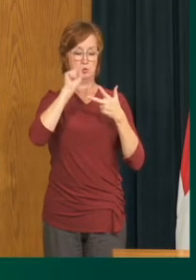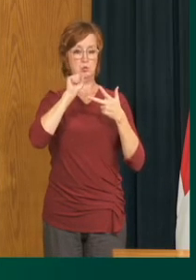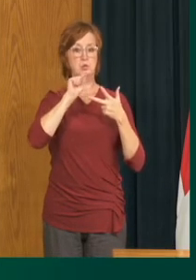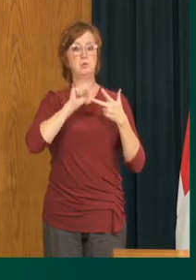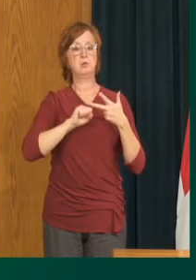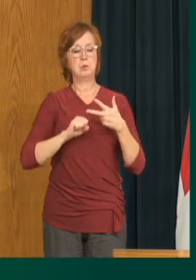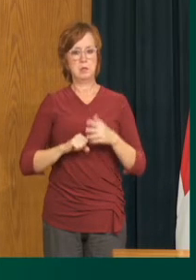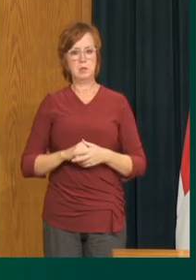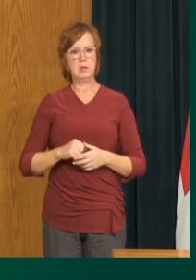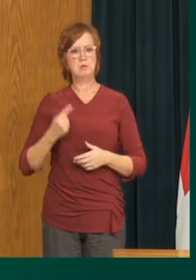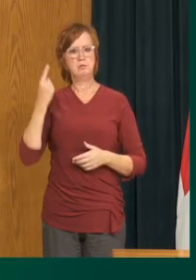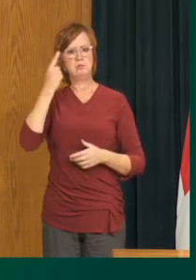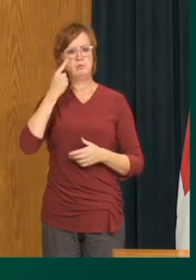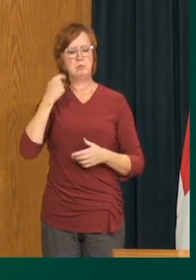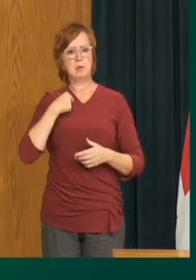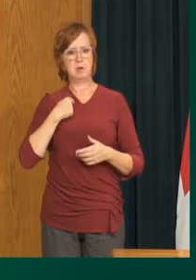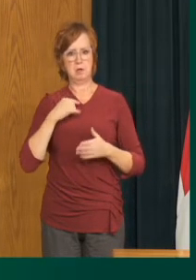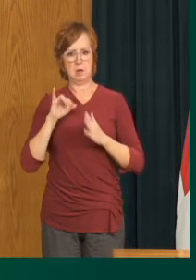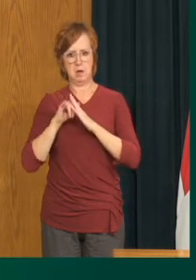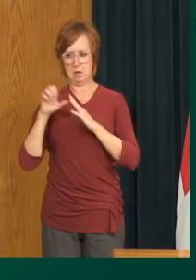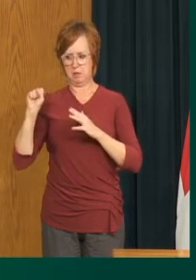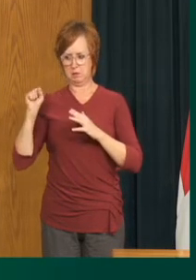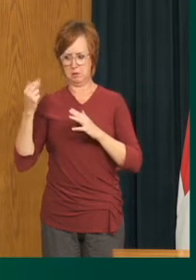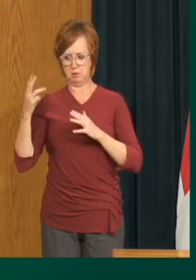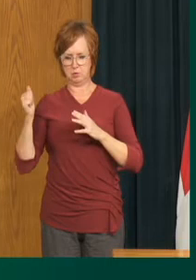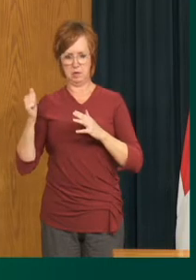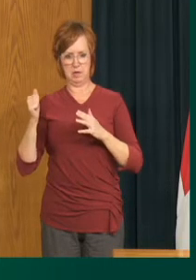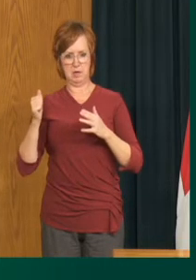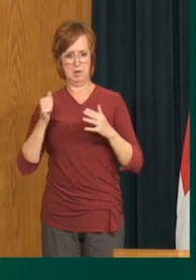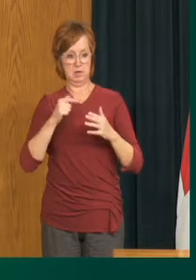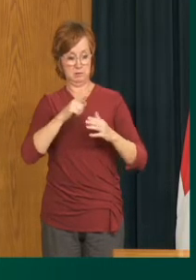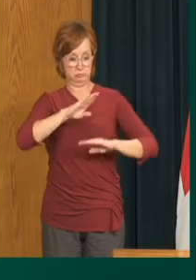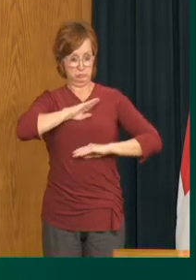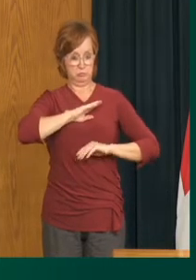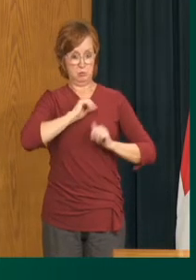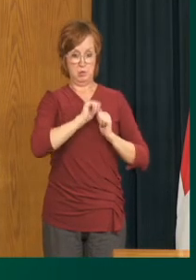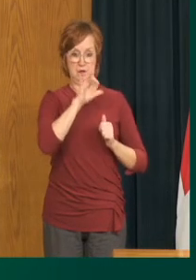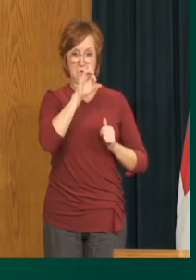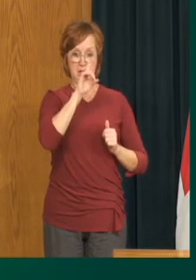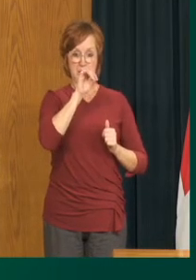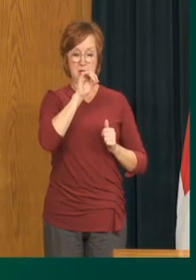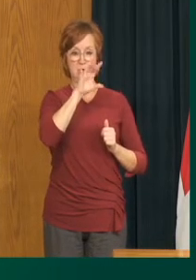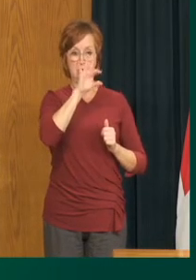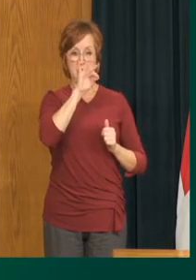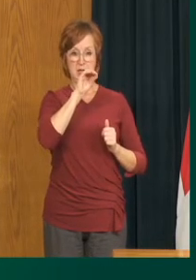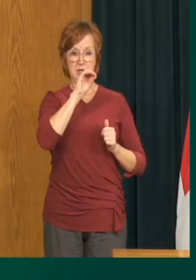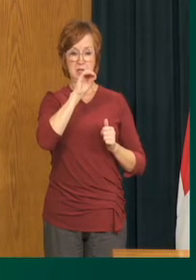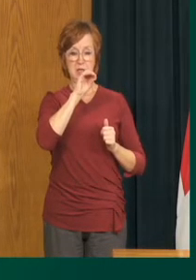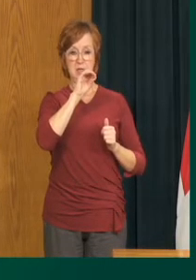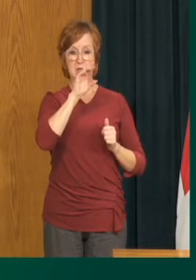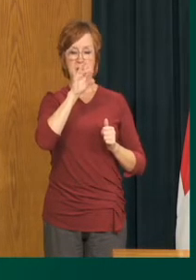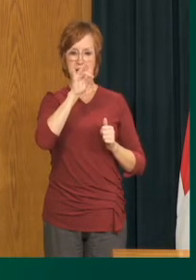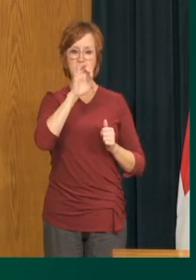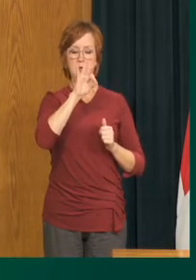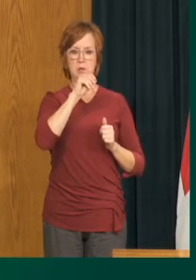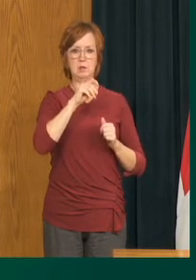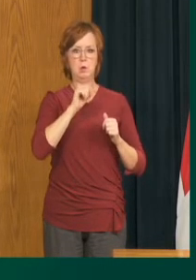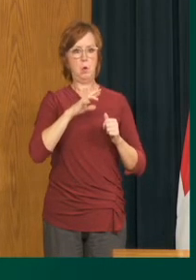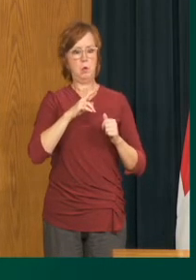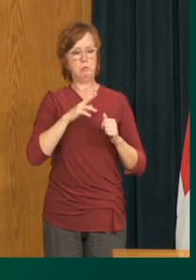the ministry or the SHA feels about these numbers. Are they higher or lower than expected?